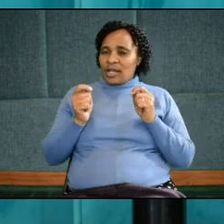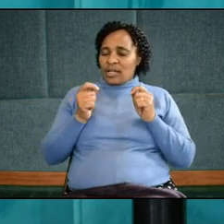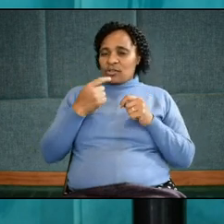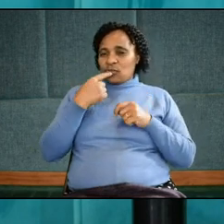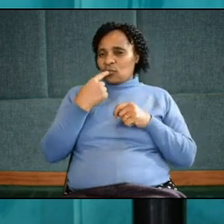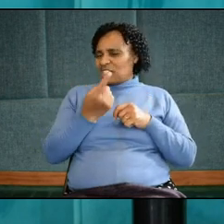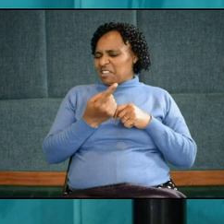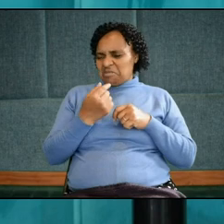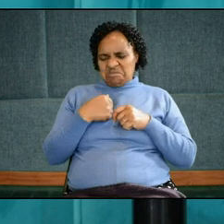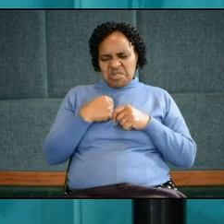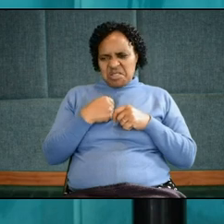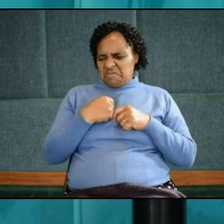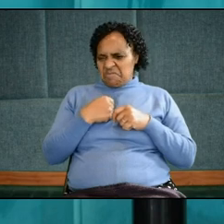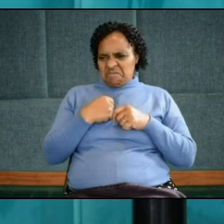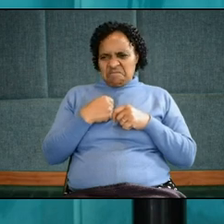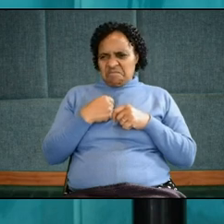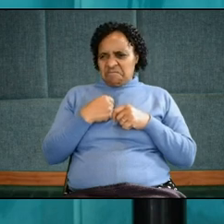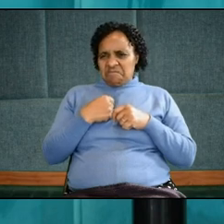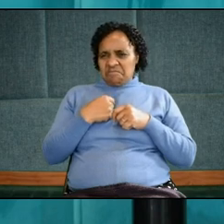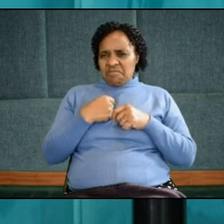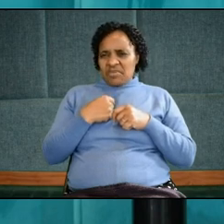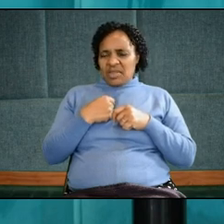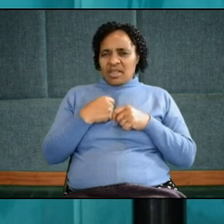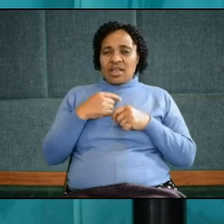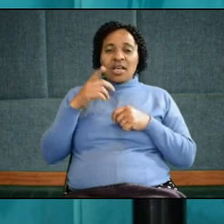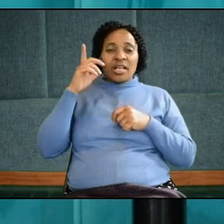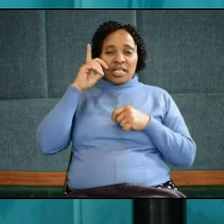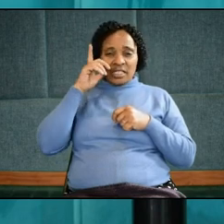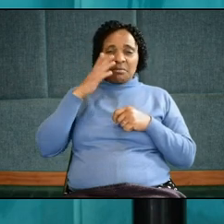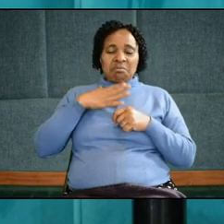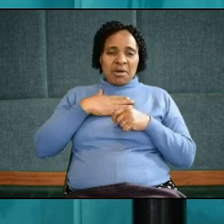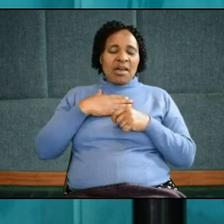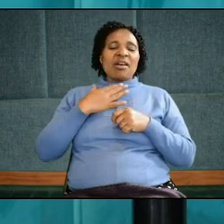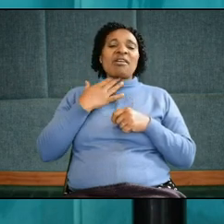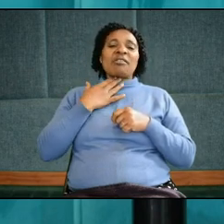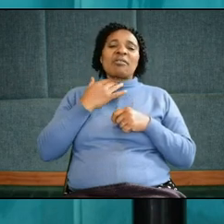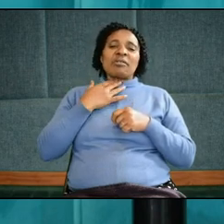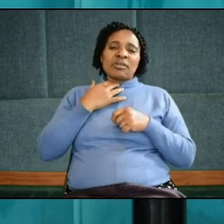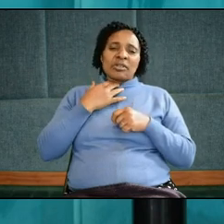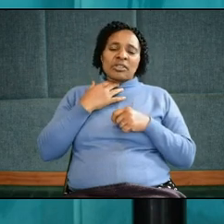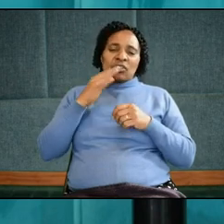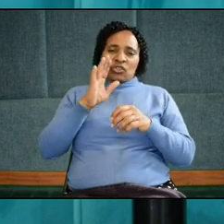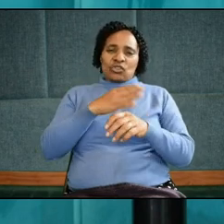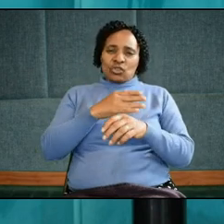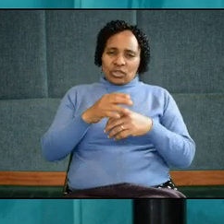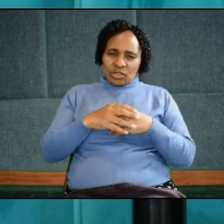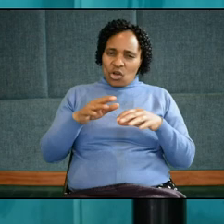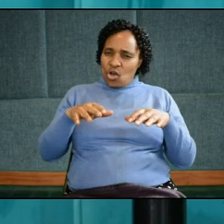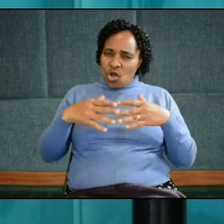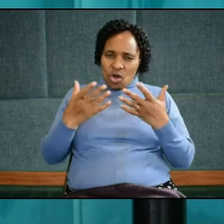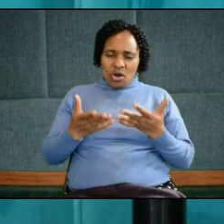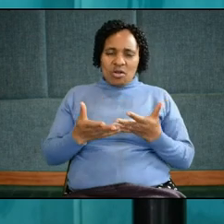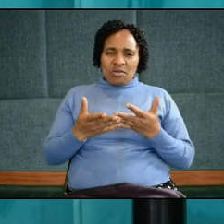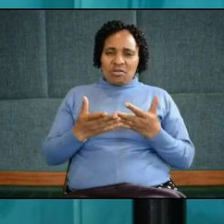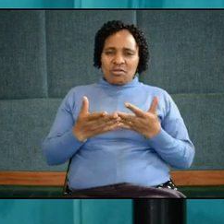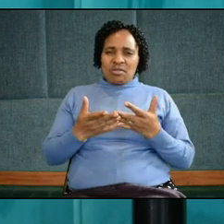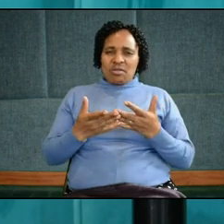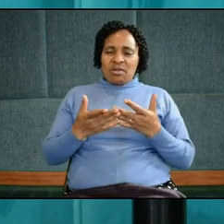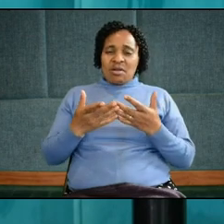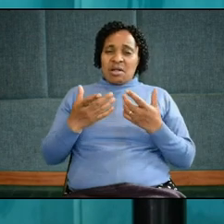say, "Ah, let me listen to my favorite song, mm-hmm. or let me